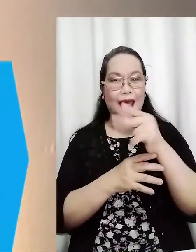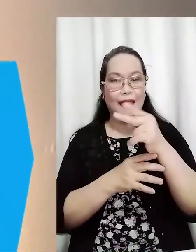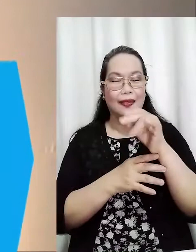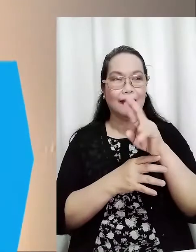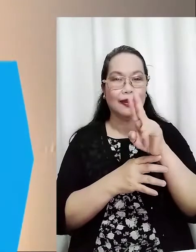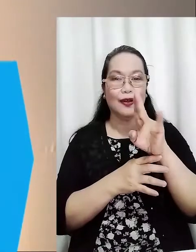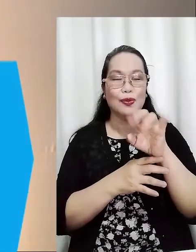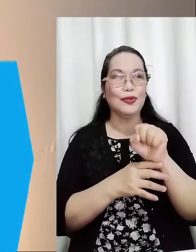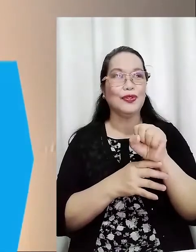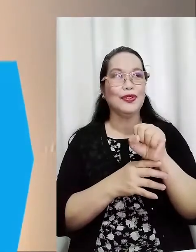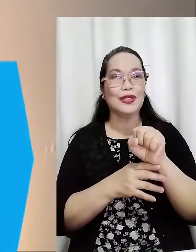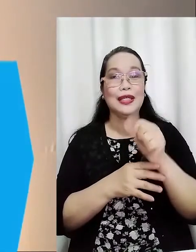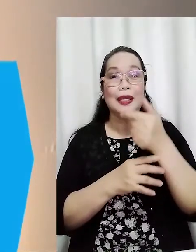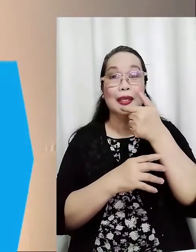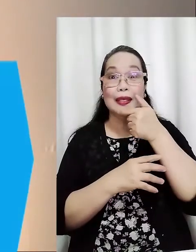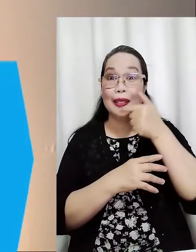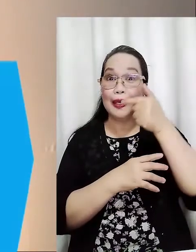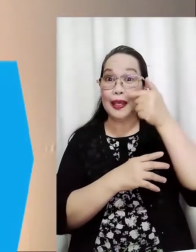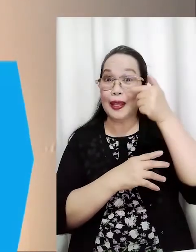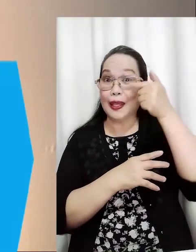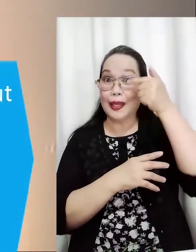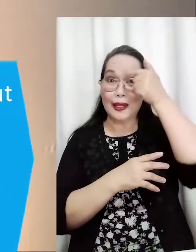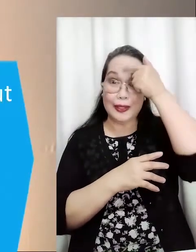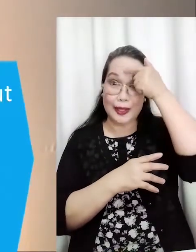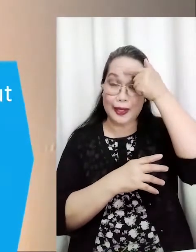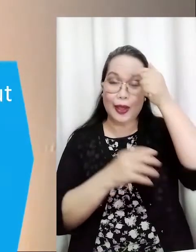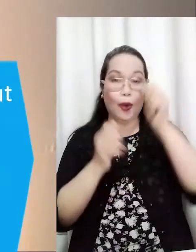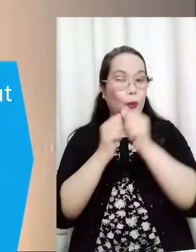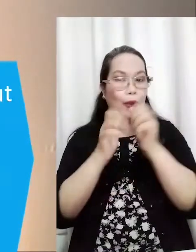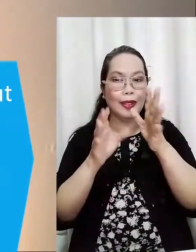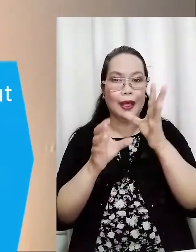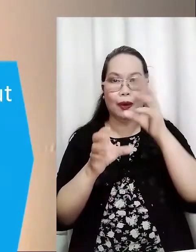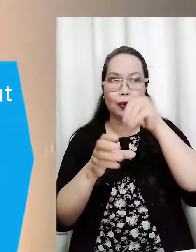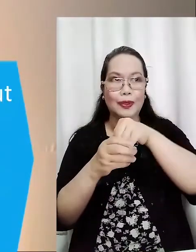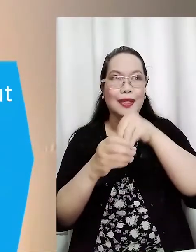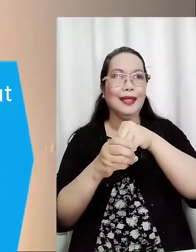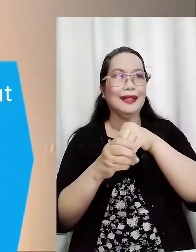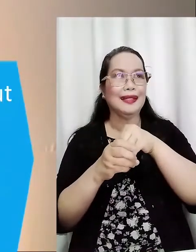Greek. It means without any mixture. It is